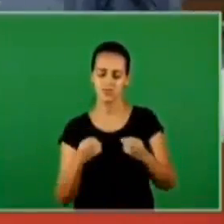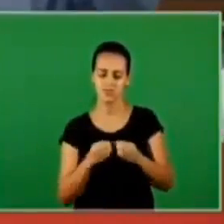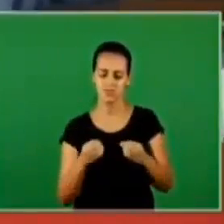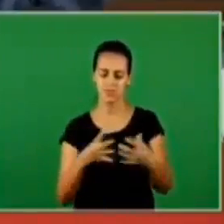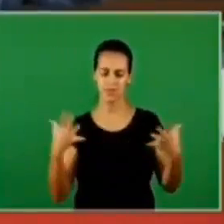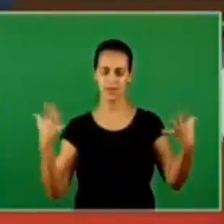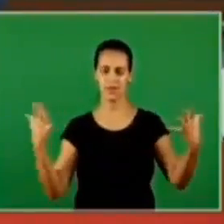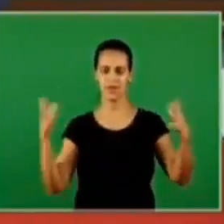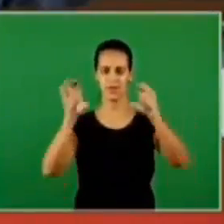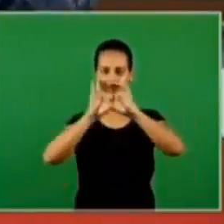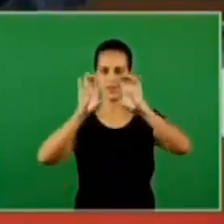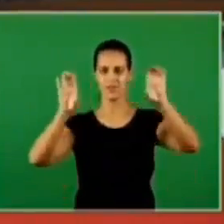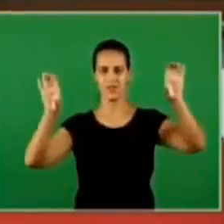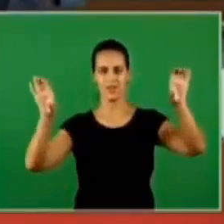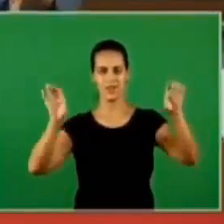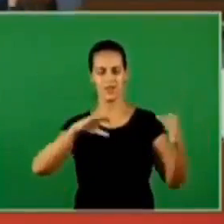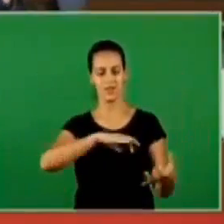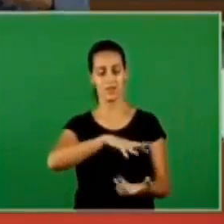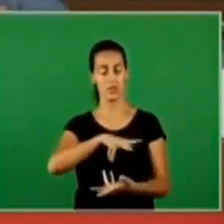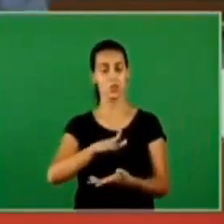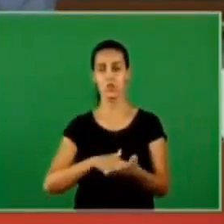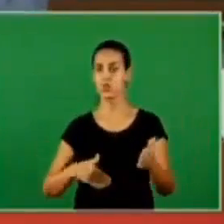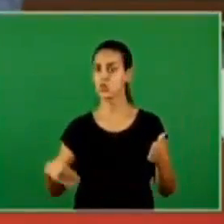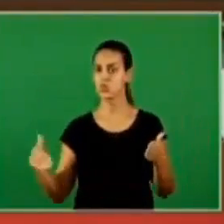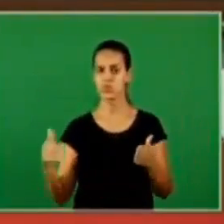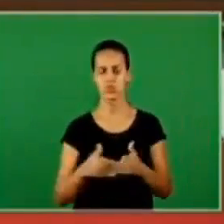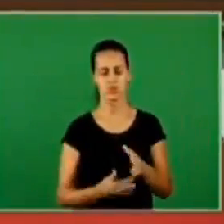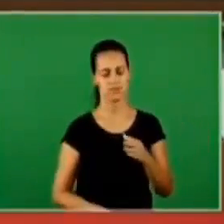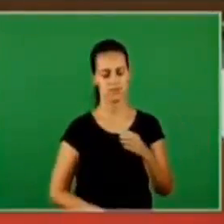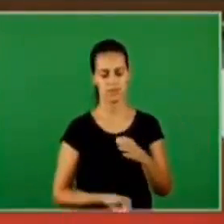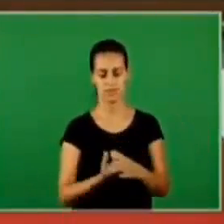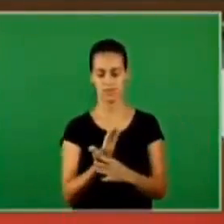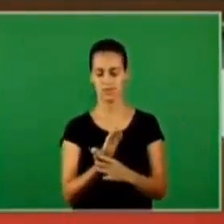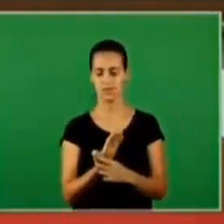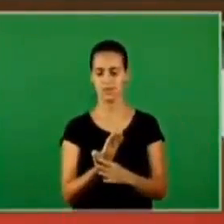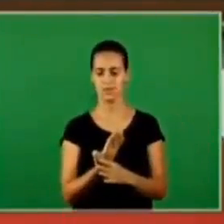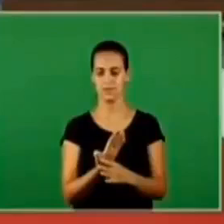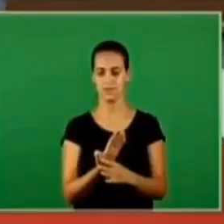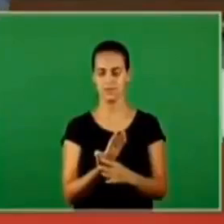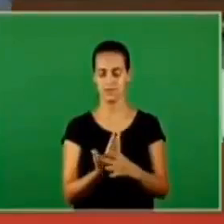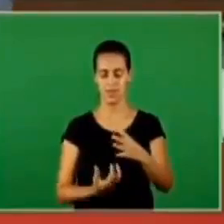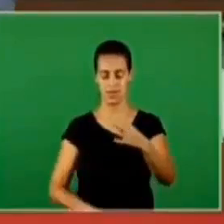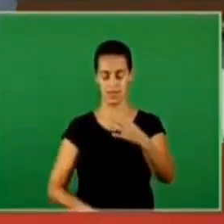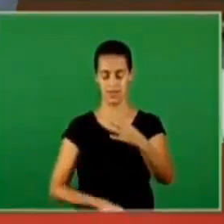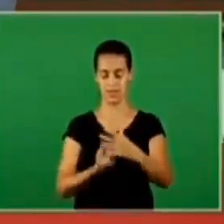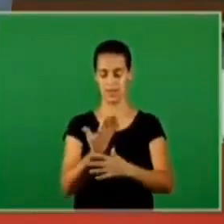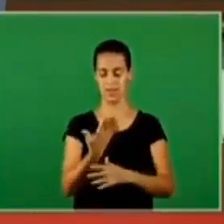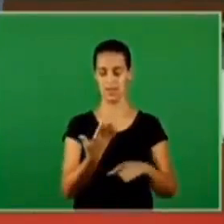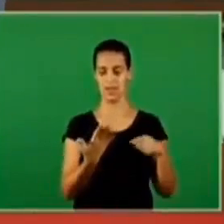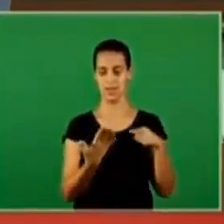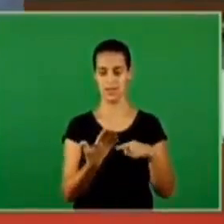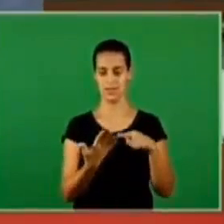earth. Very well. So everything was created. So this creation here